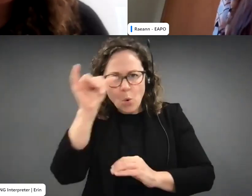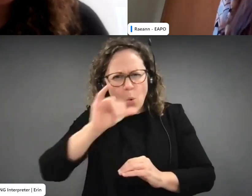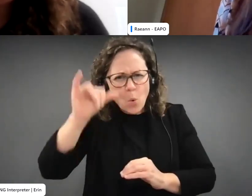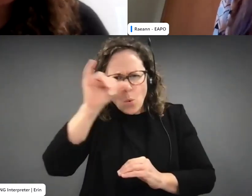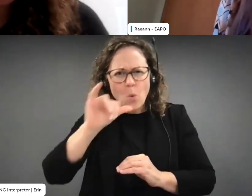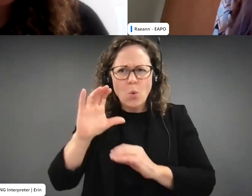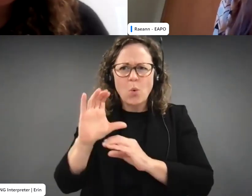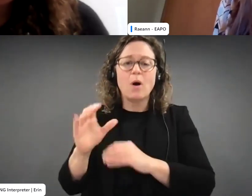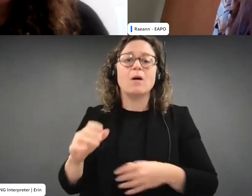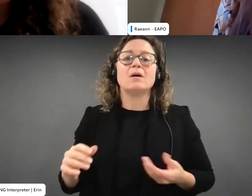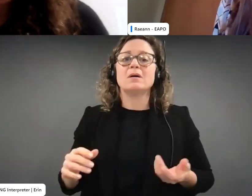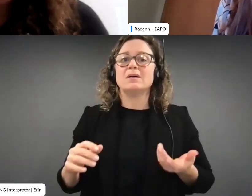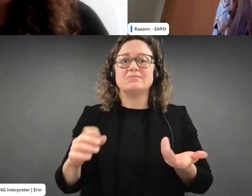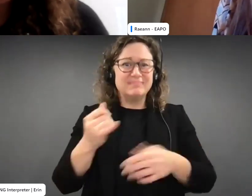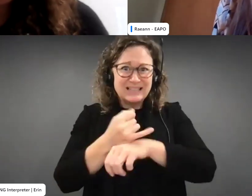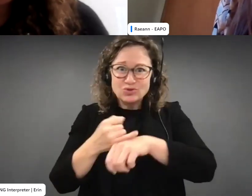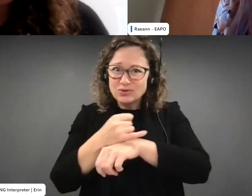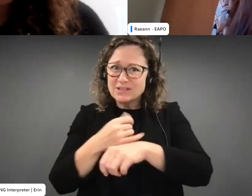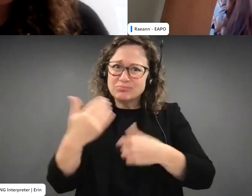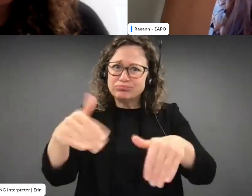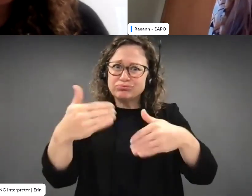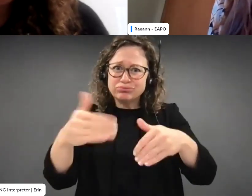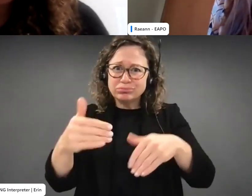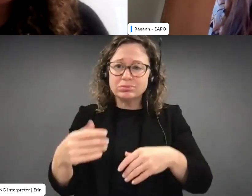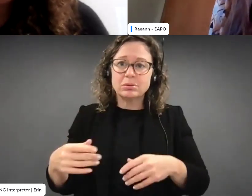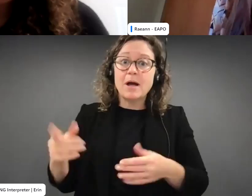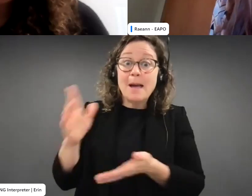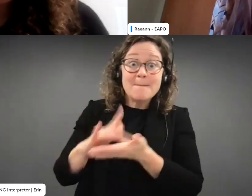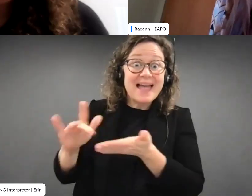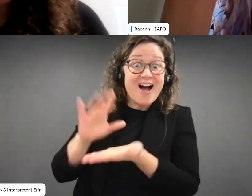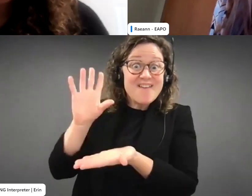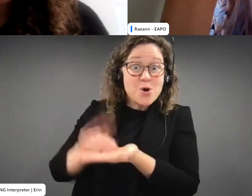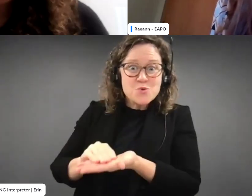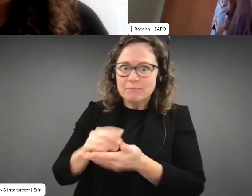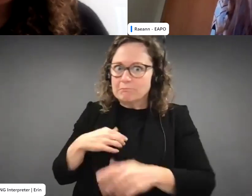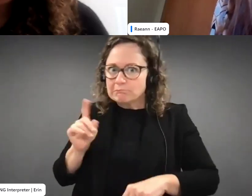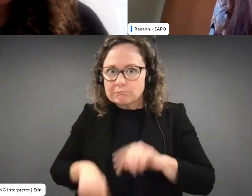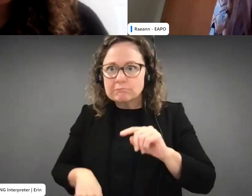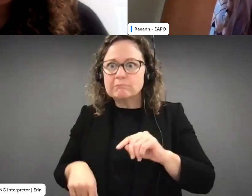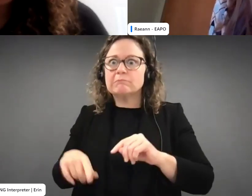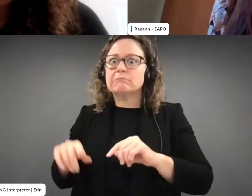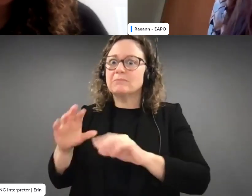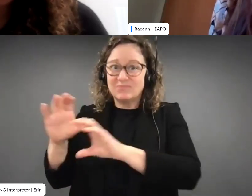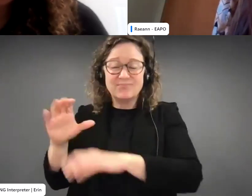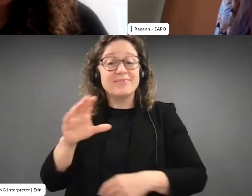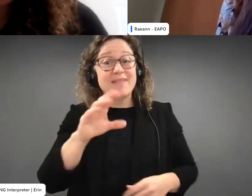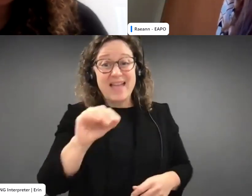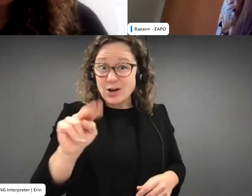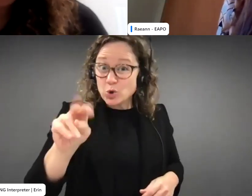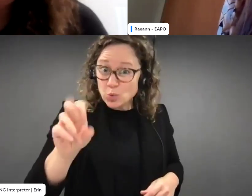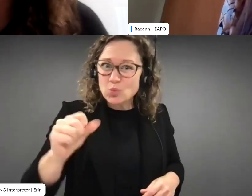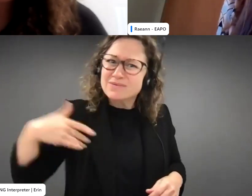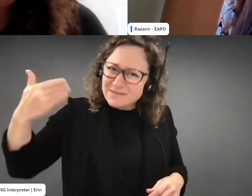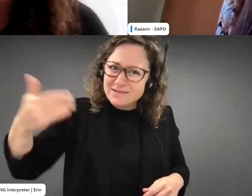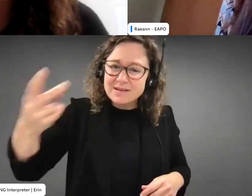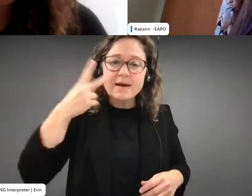quickly over time if you can't pay it off. And we've seen Yeah. situations that sometimes hit the media where, people did not expect